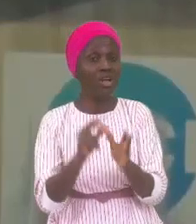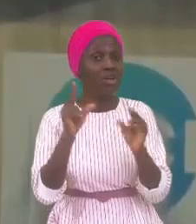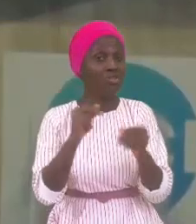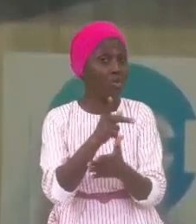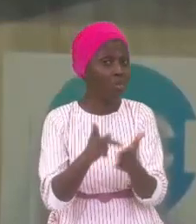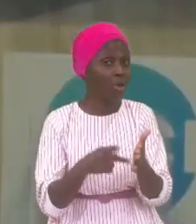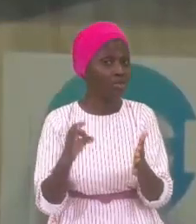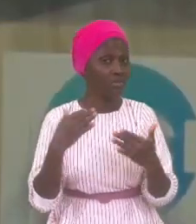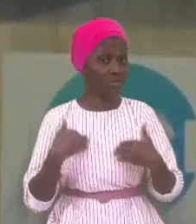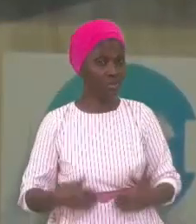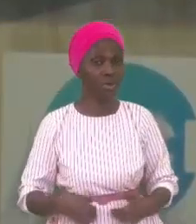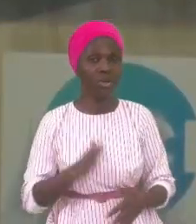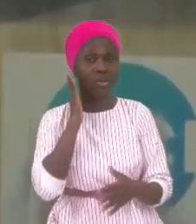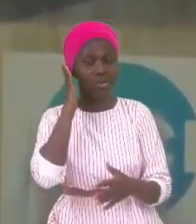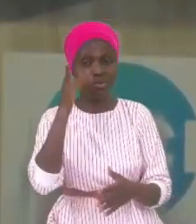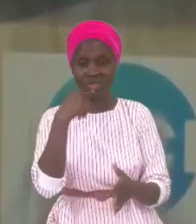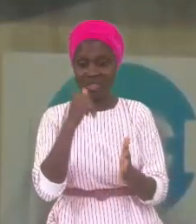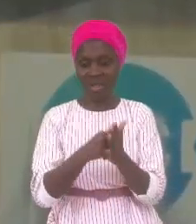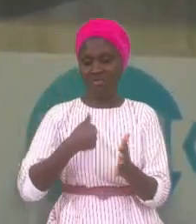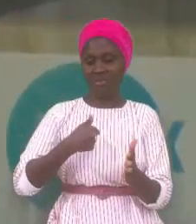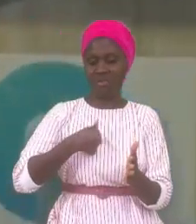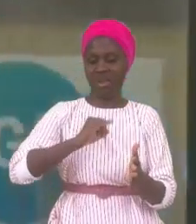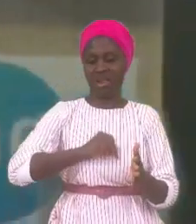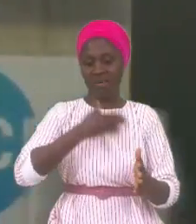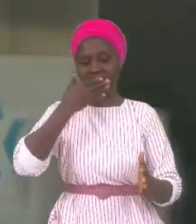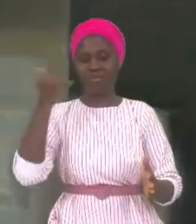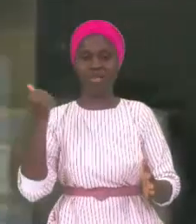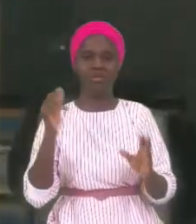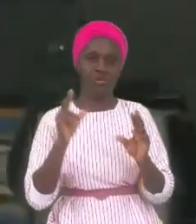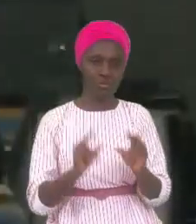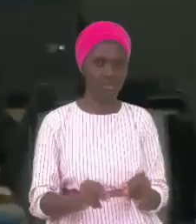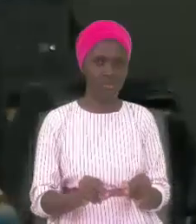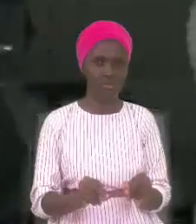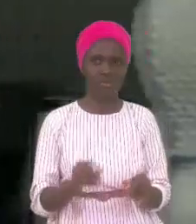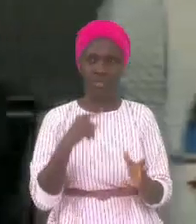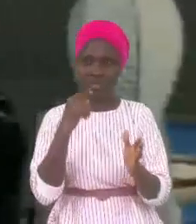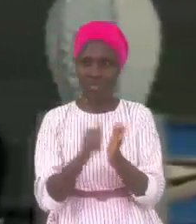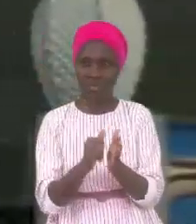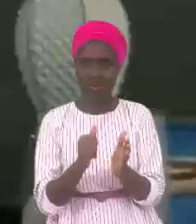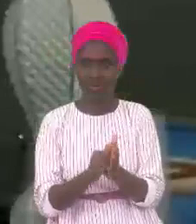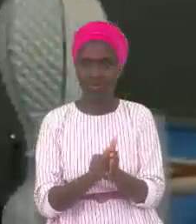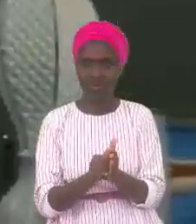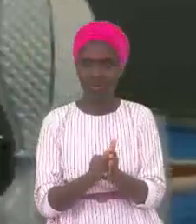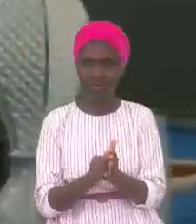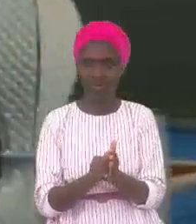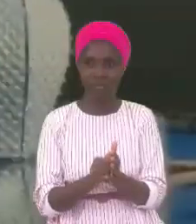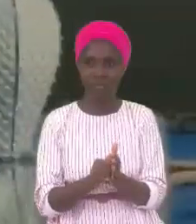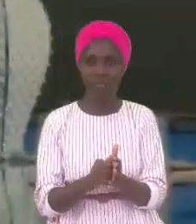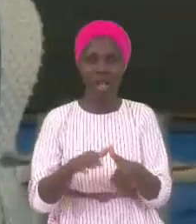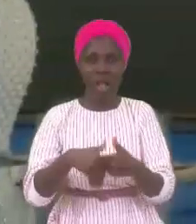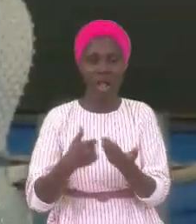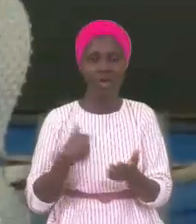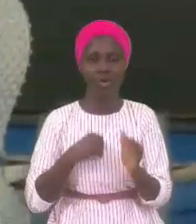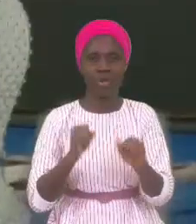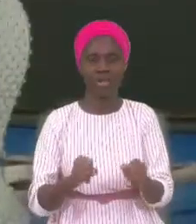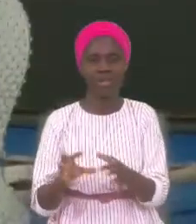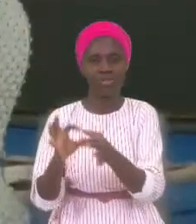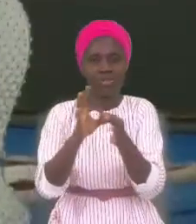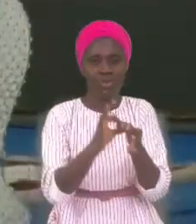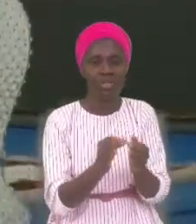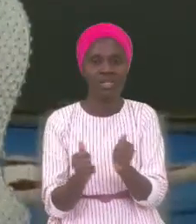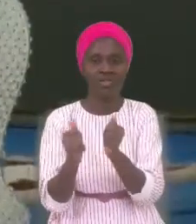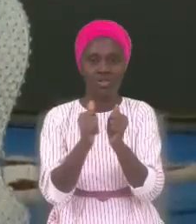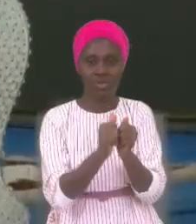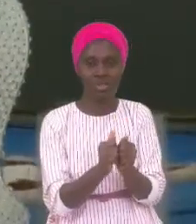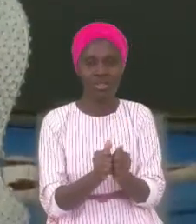will say I'm the very best. It says the way we can synergize together, unite together,